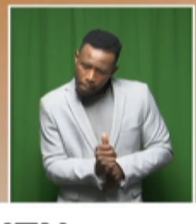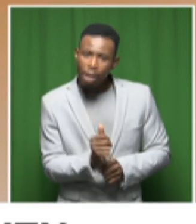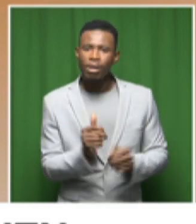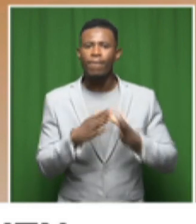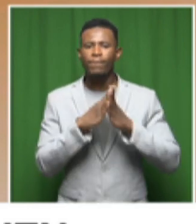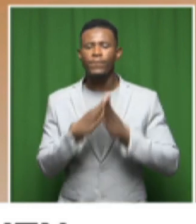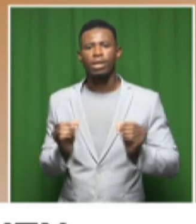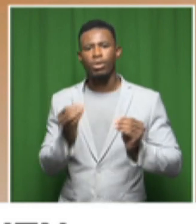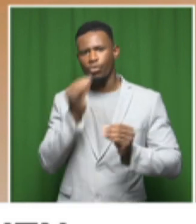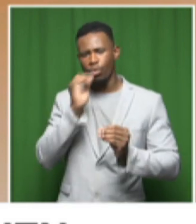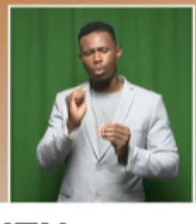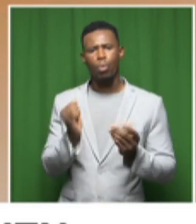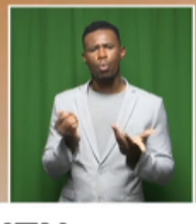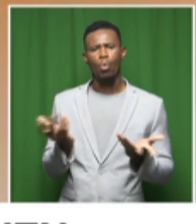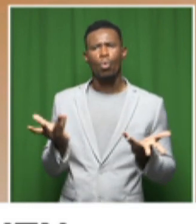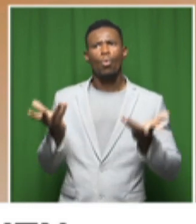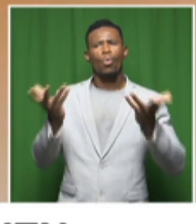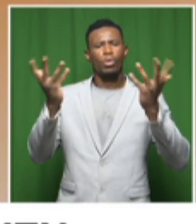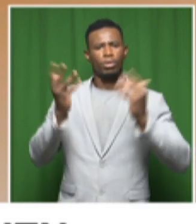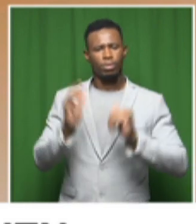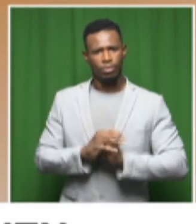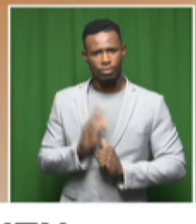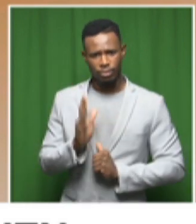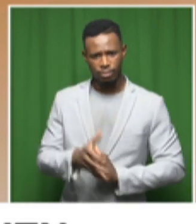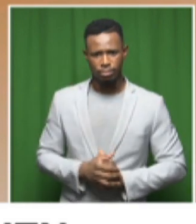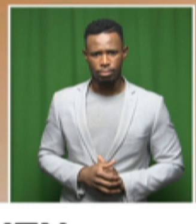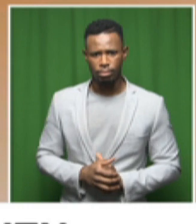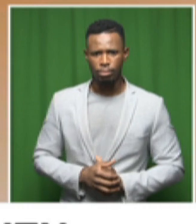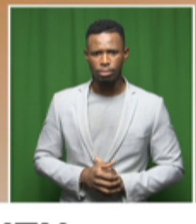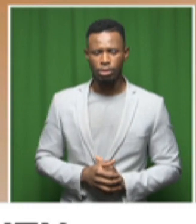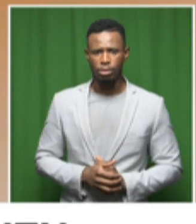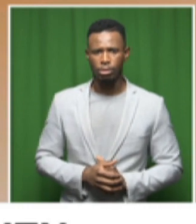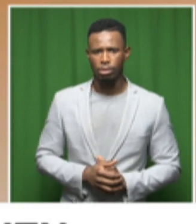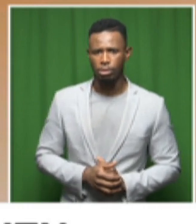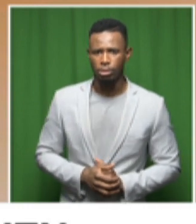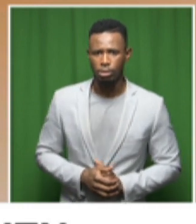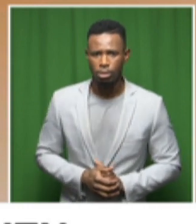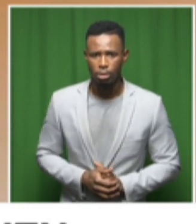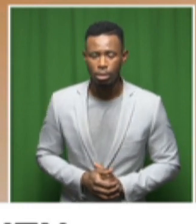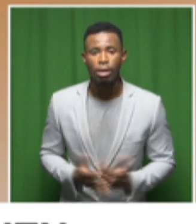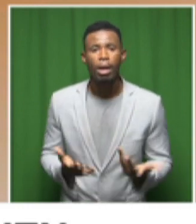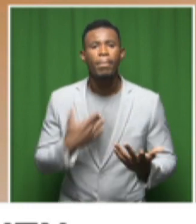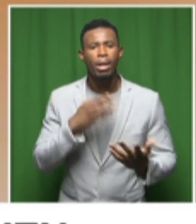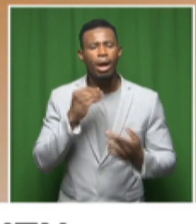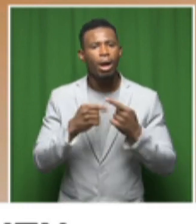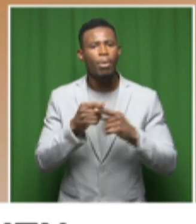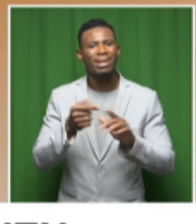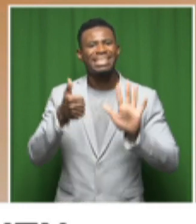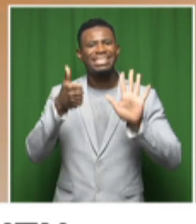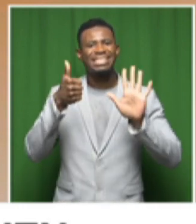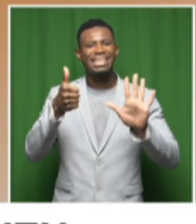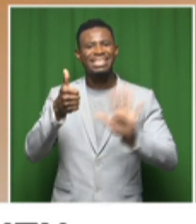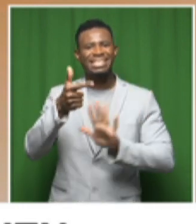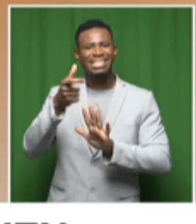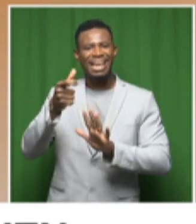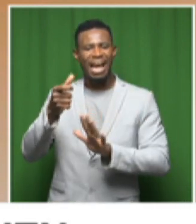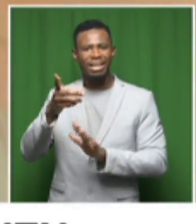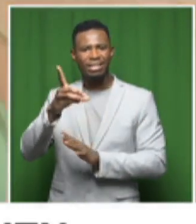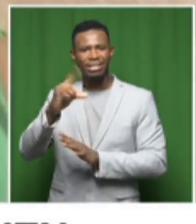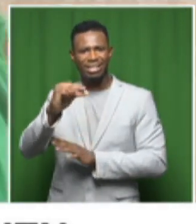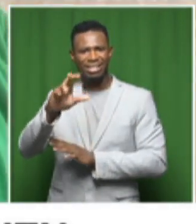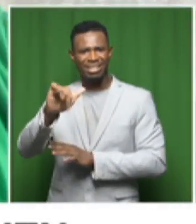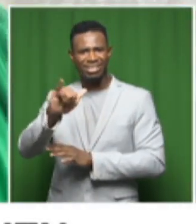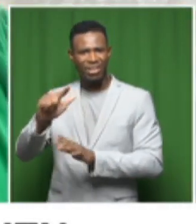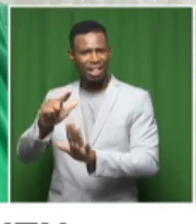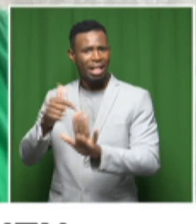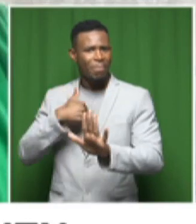meal just gets elevated from there. Now, speaking of 6-gun grill, no disrespect, I know,